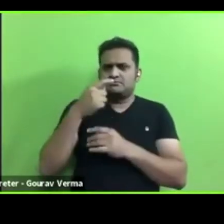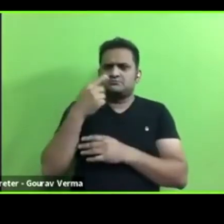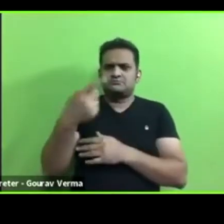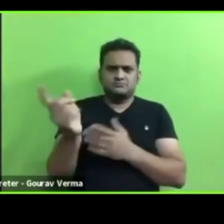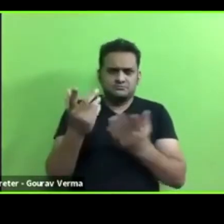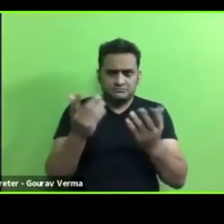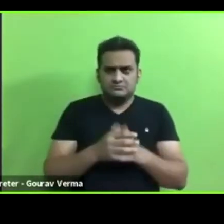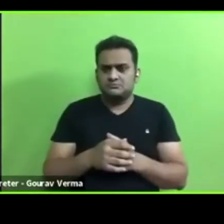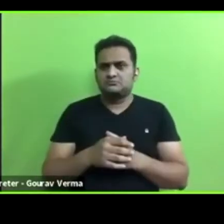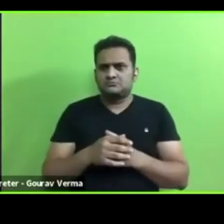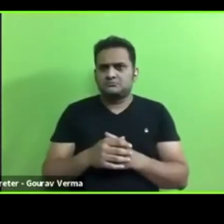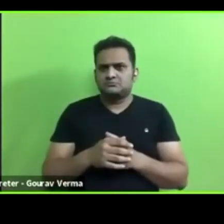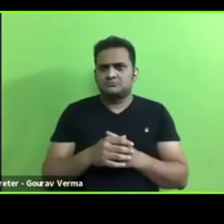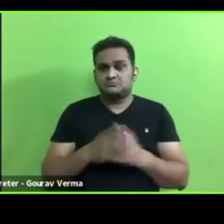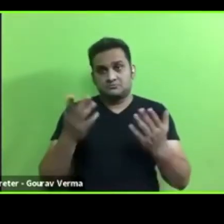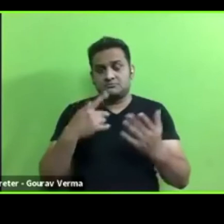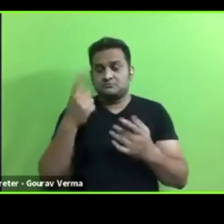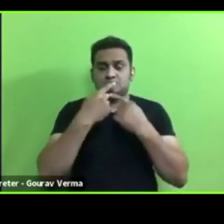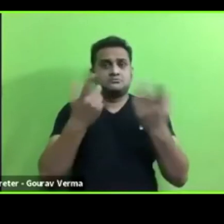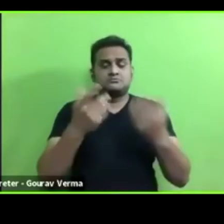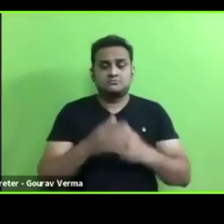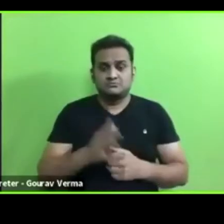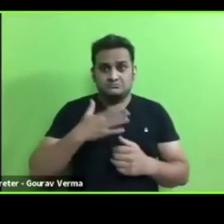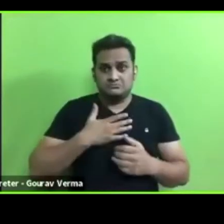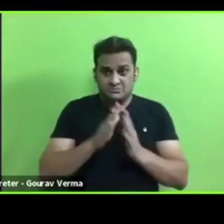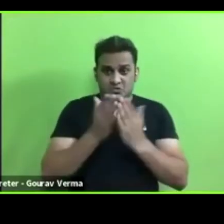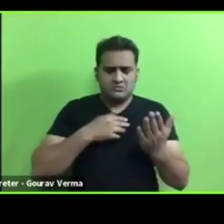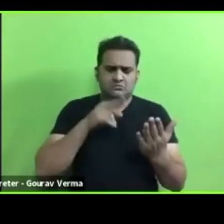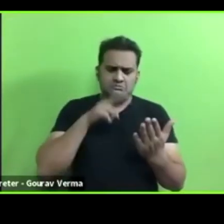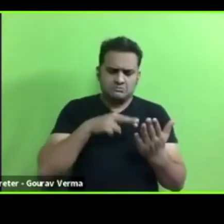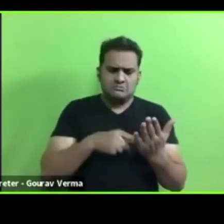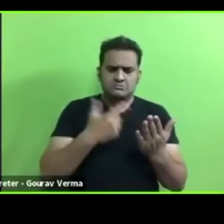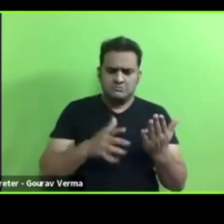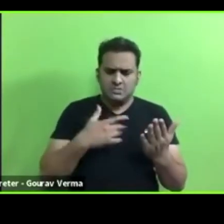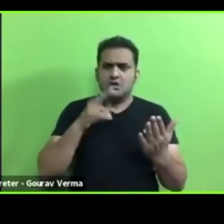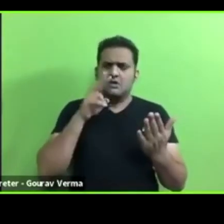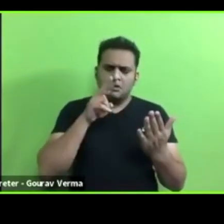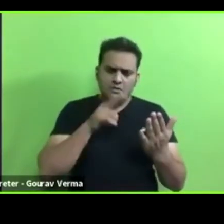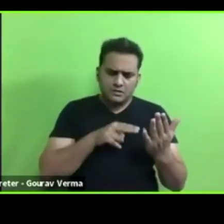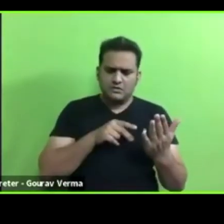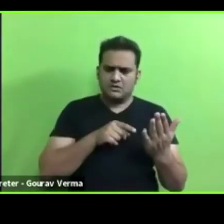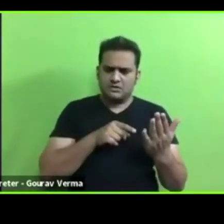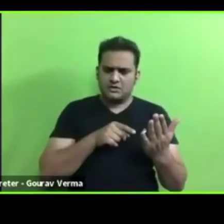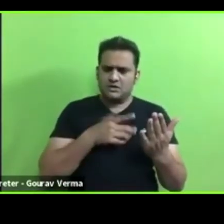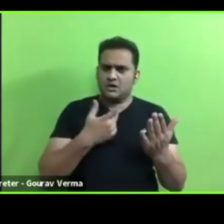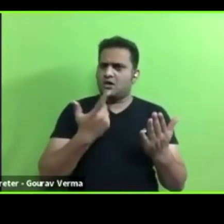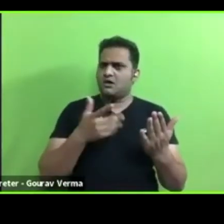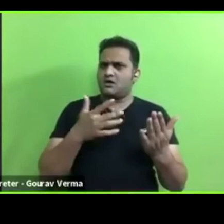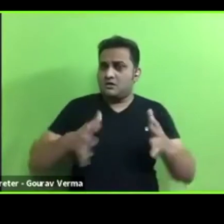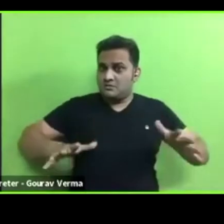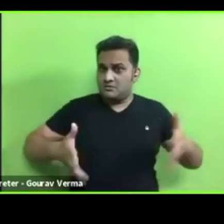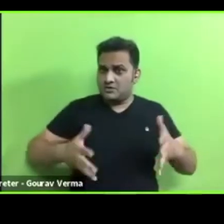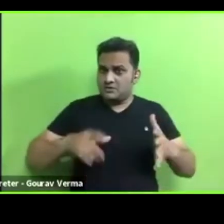very pertinent statement. He said, when I read this book and I saw what status the Mridangam is